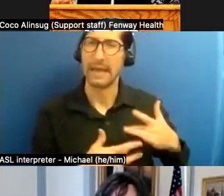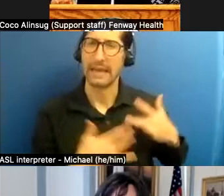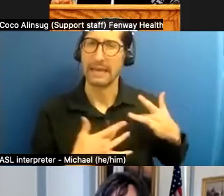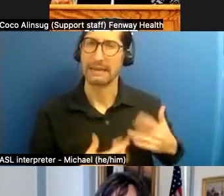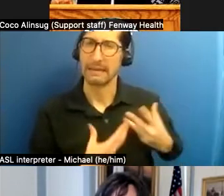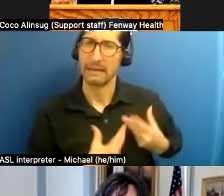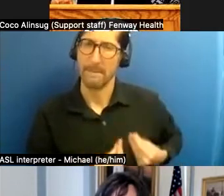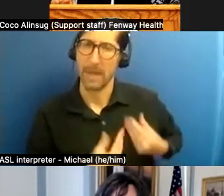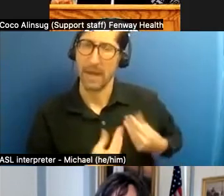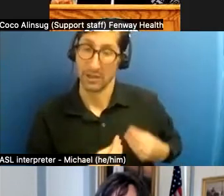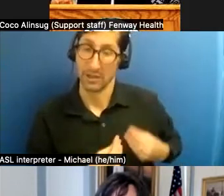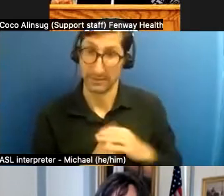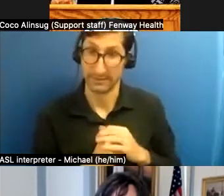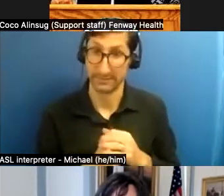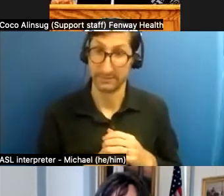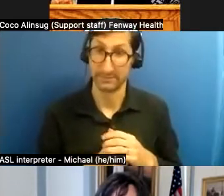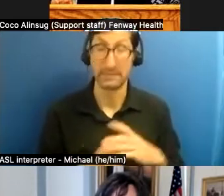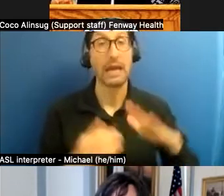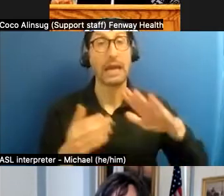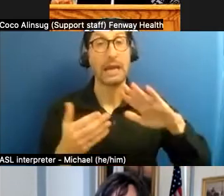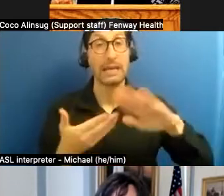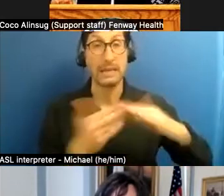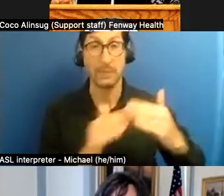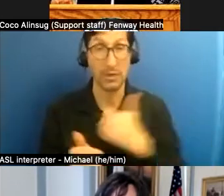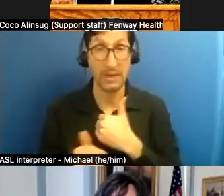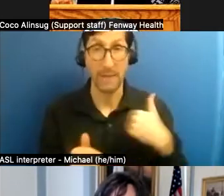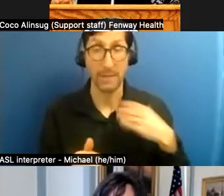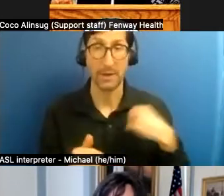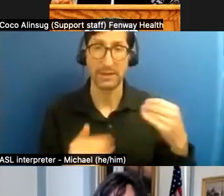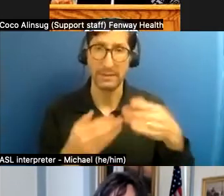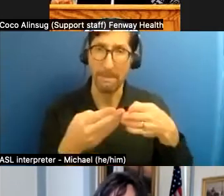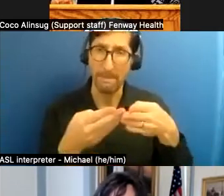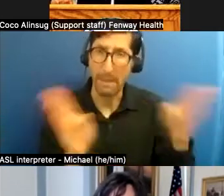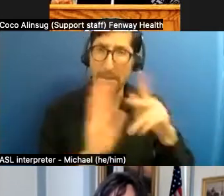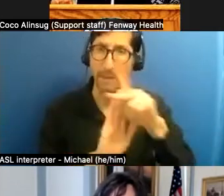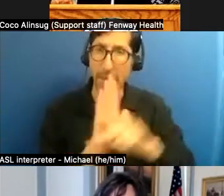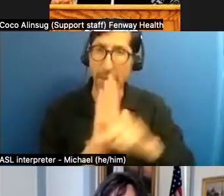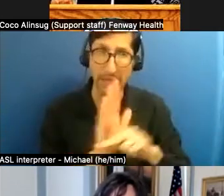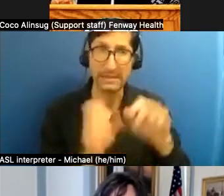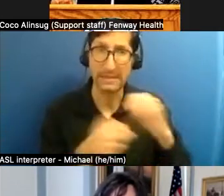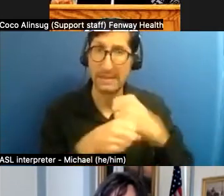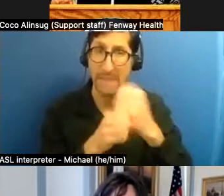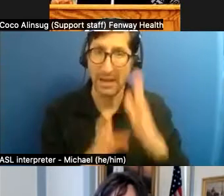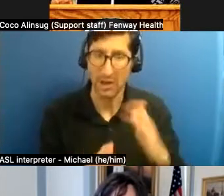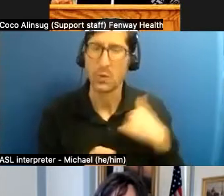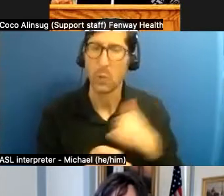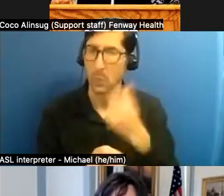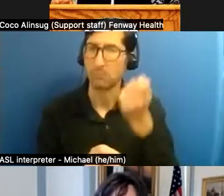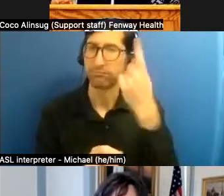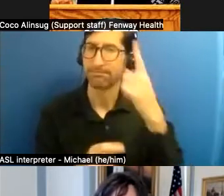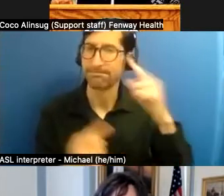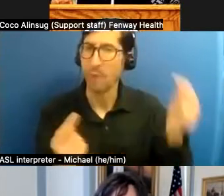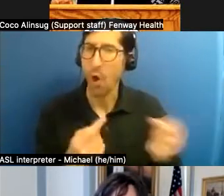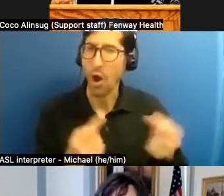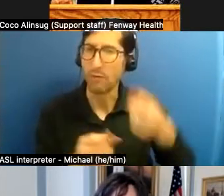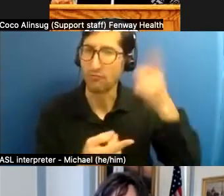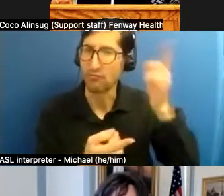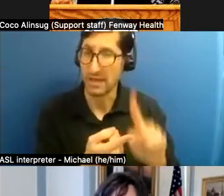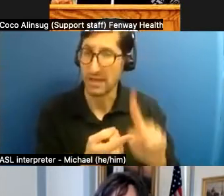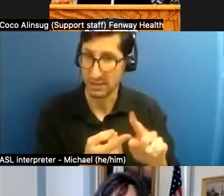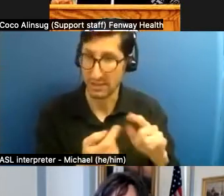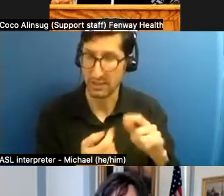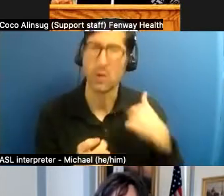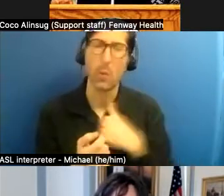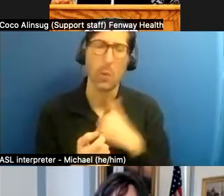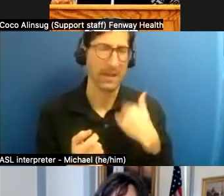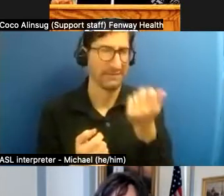community members and public policymakers are really familiar with harm reduction. This is a tenet of practices that we